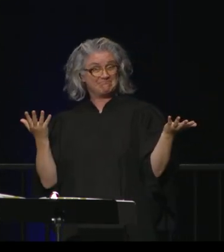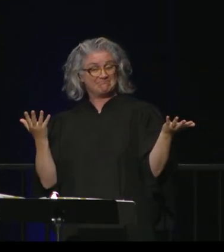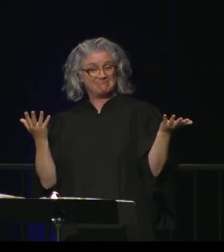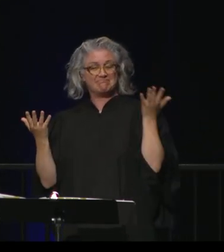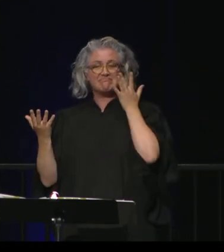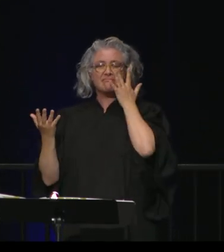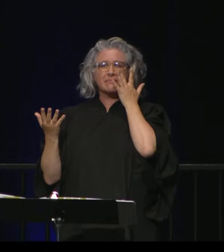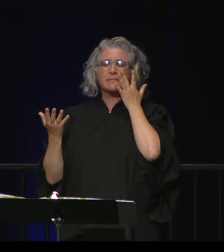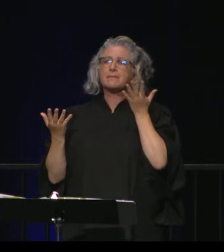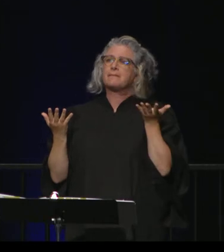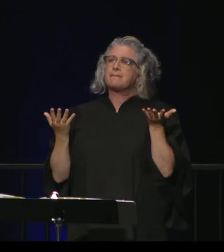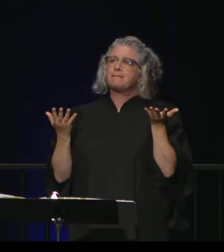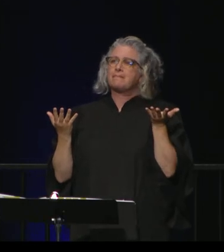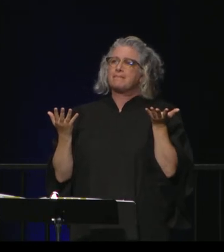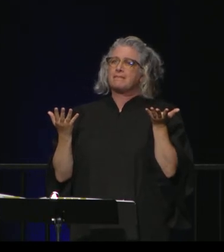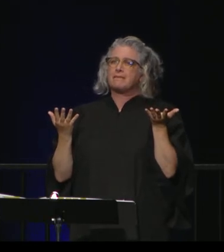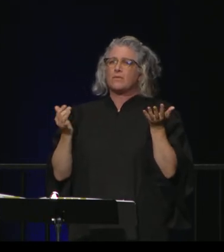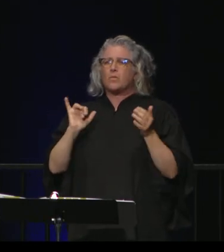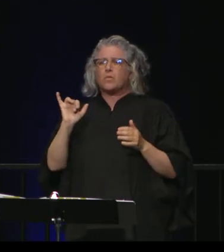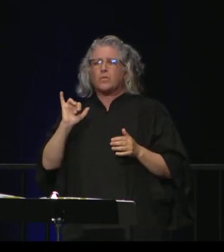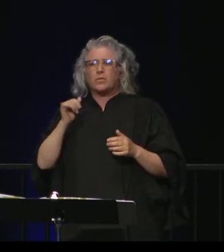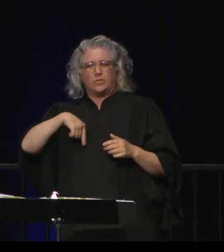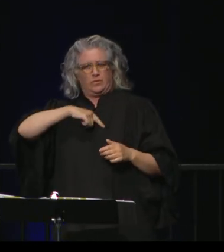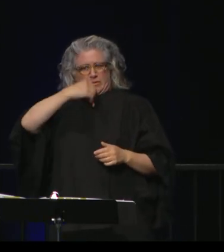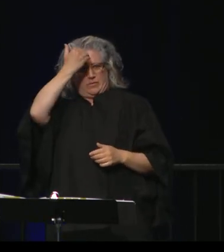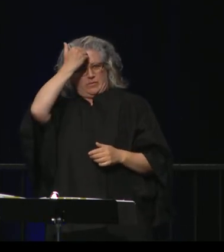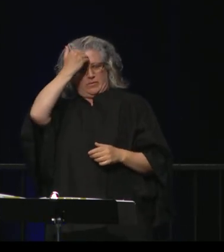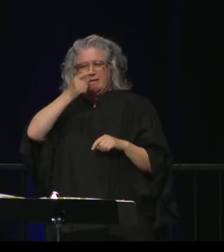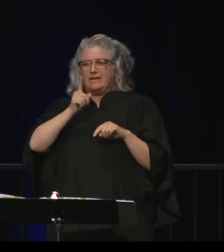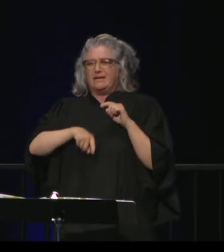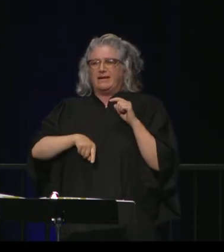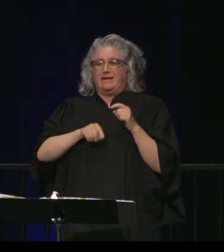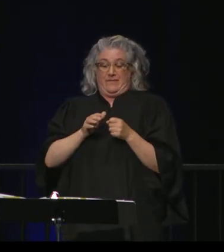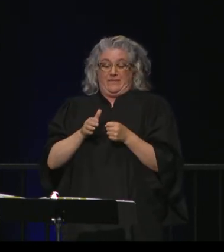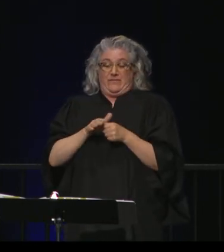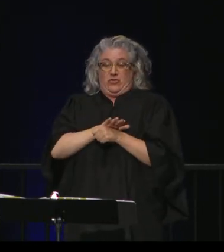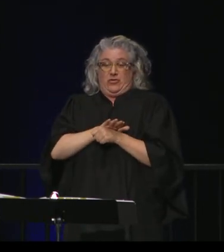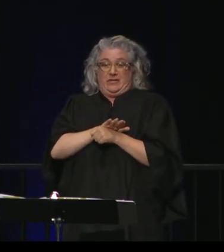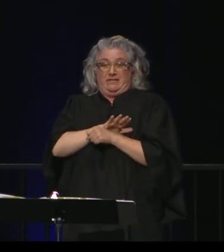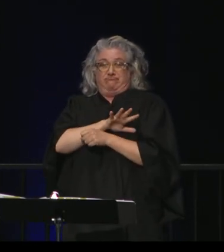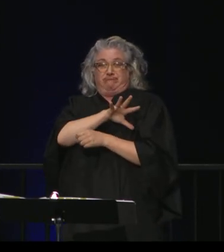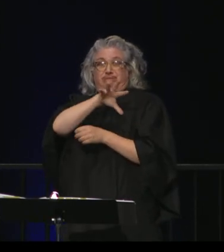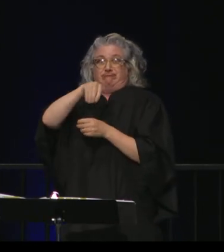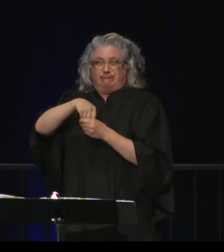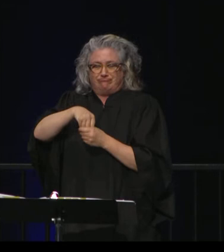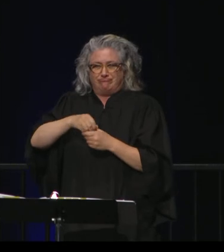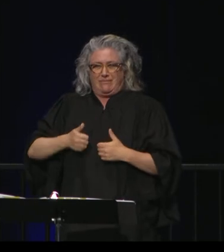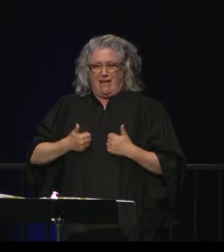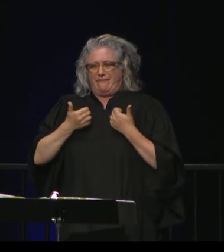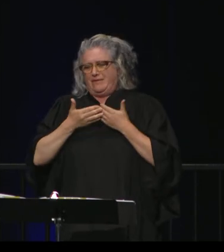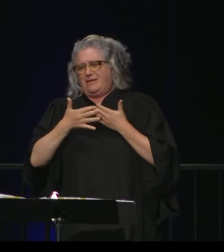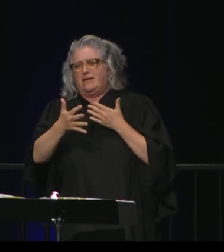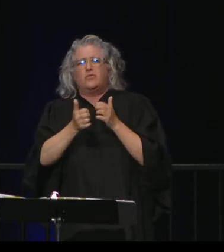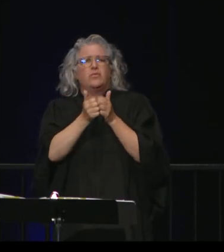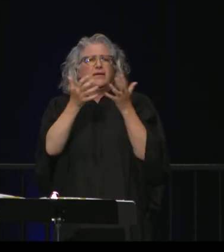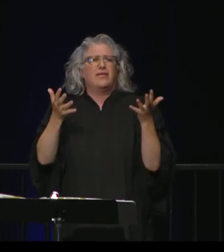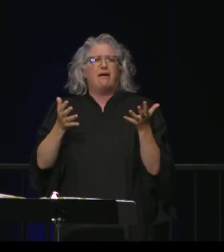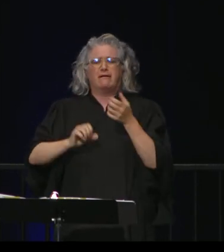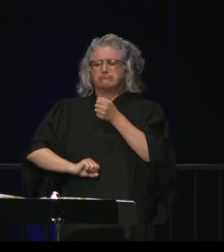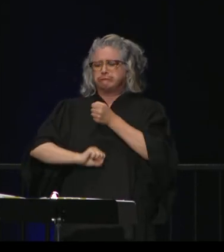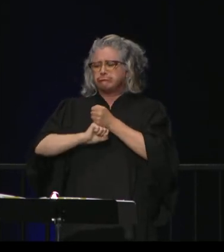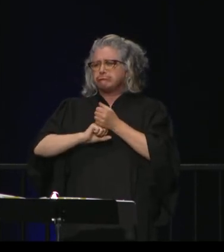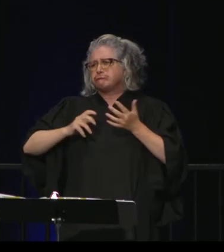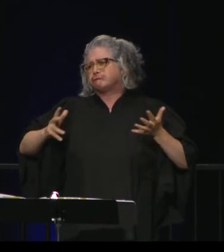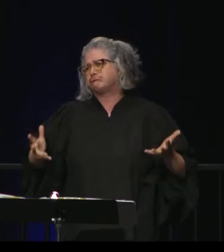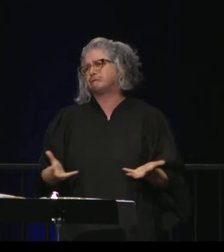and because we know that we cannot fully participate in life without the nurture and